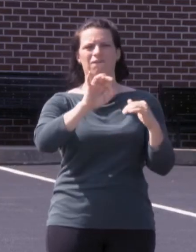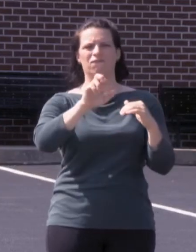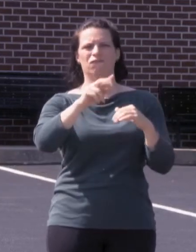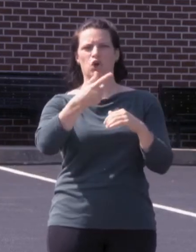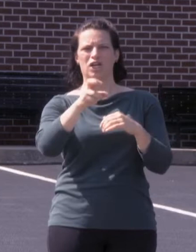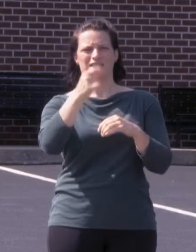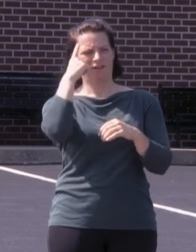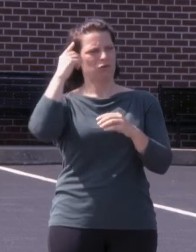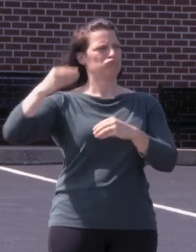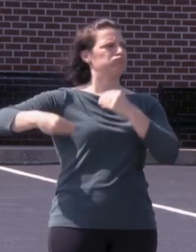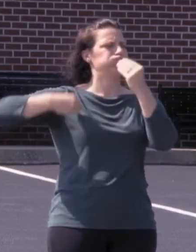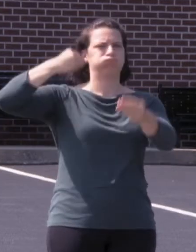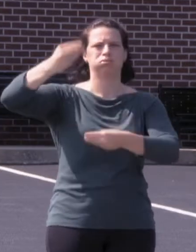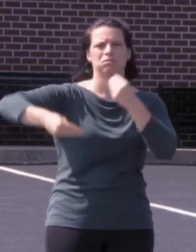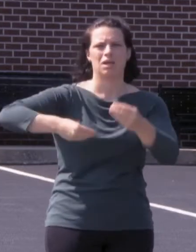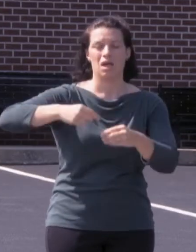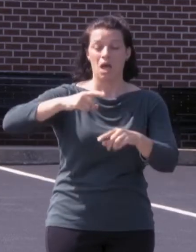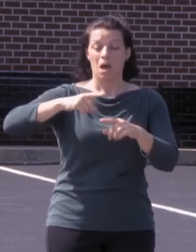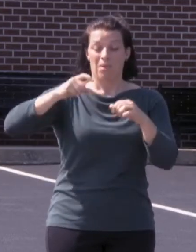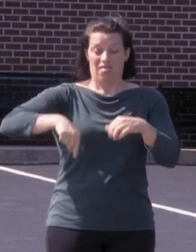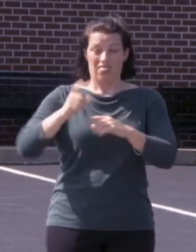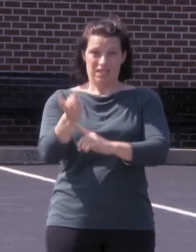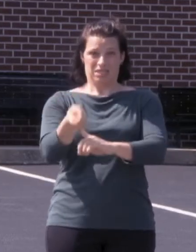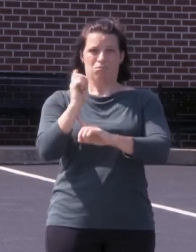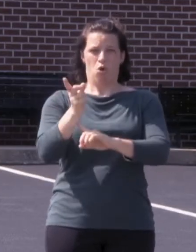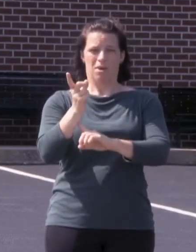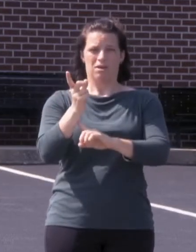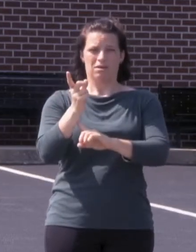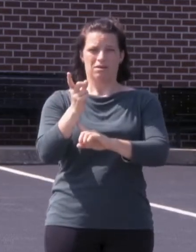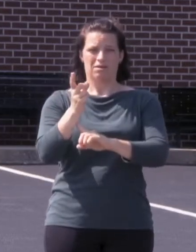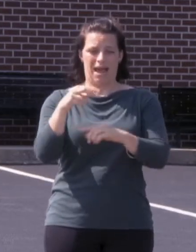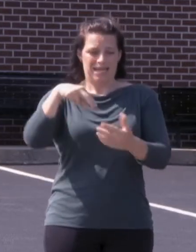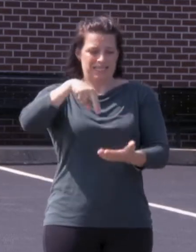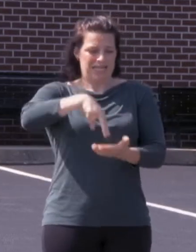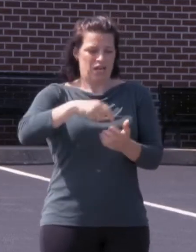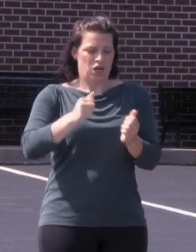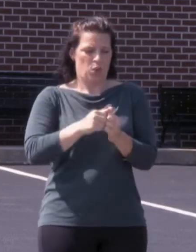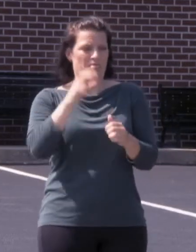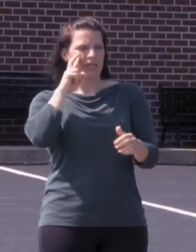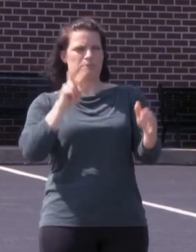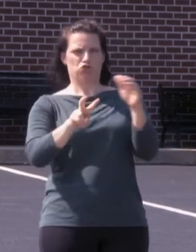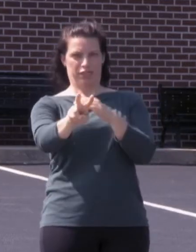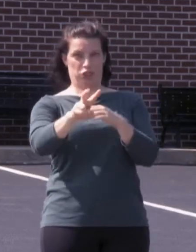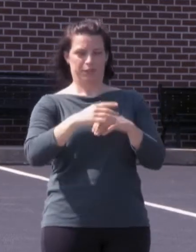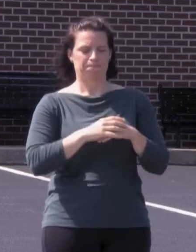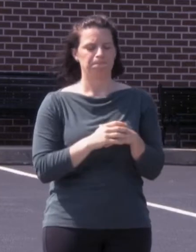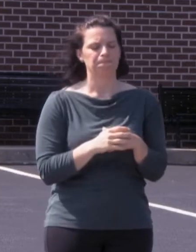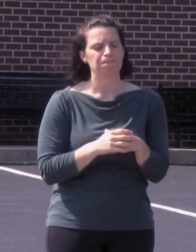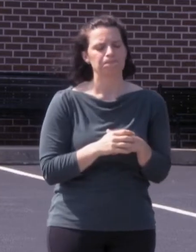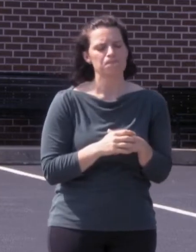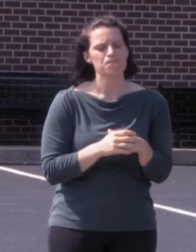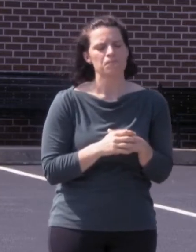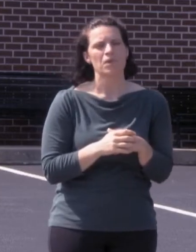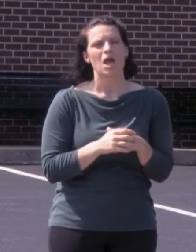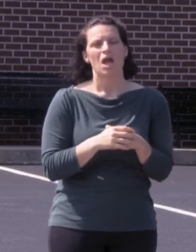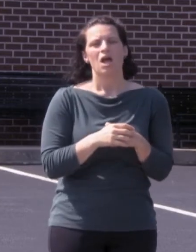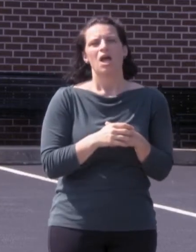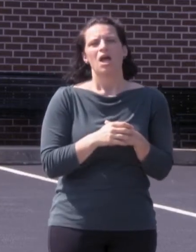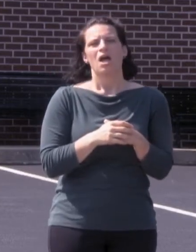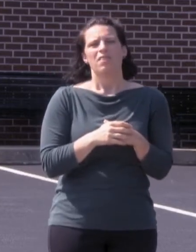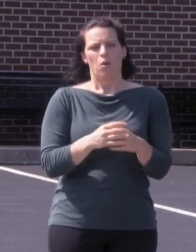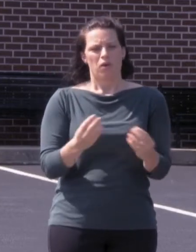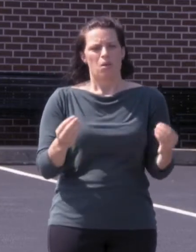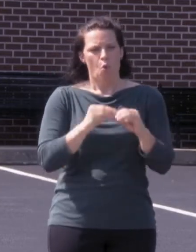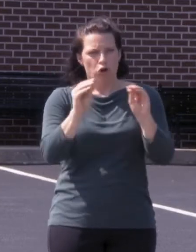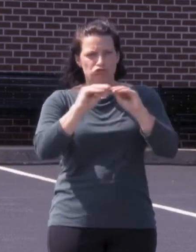generations. But in this moment, I stand here with this prediction, that with bolstered